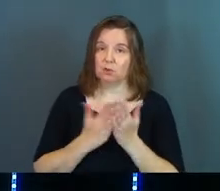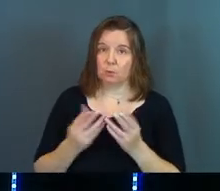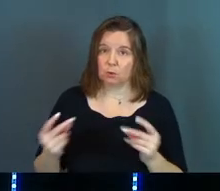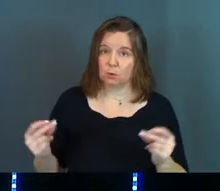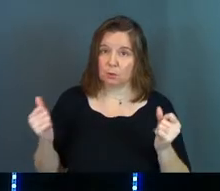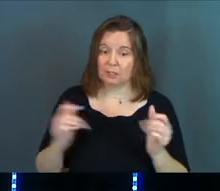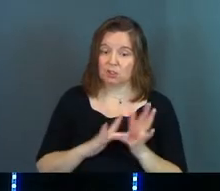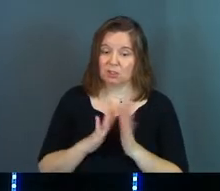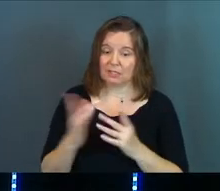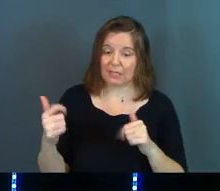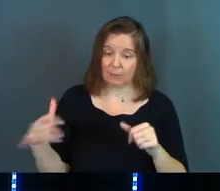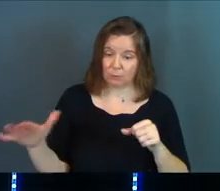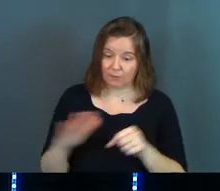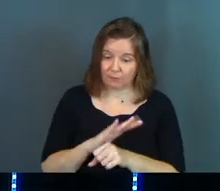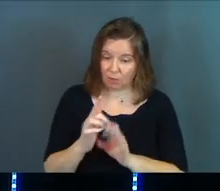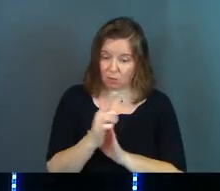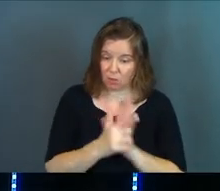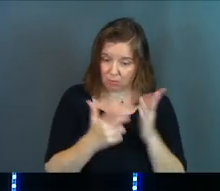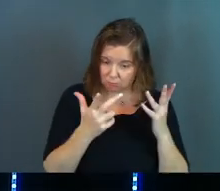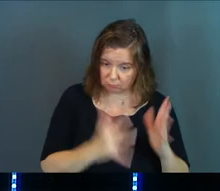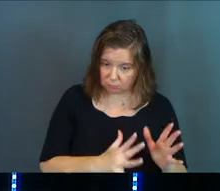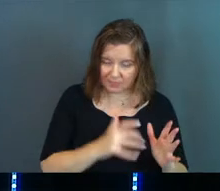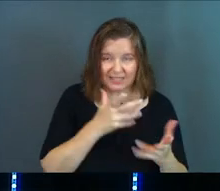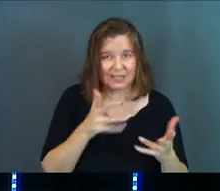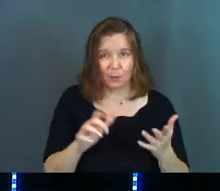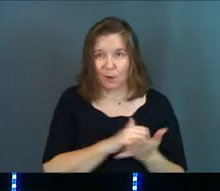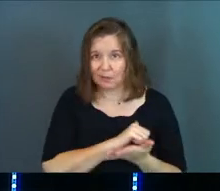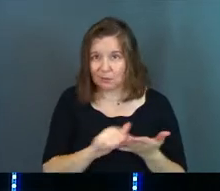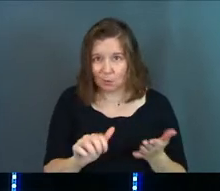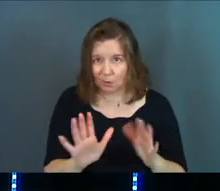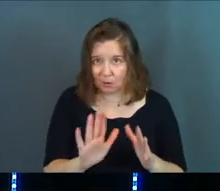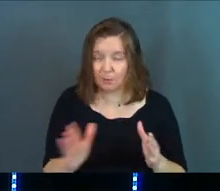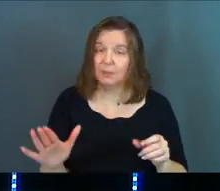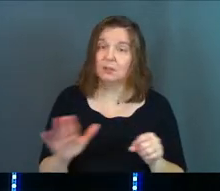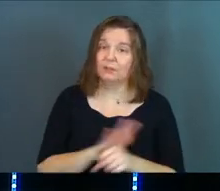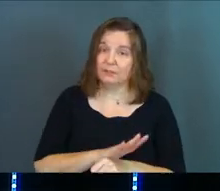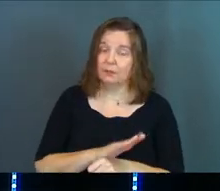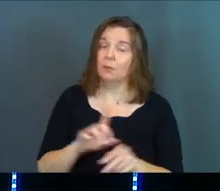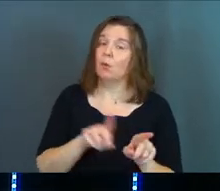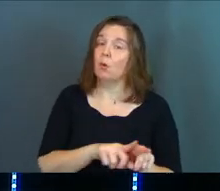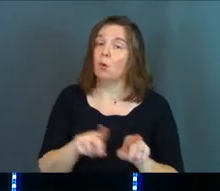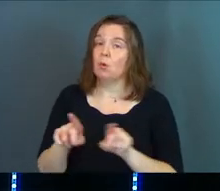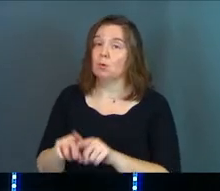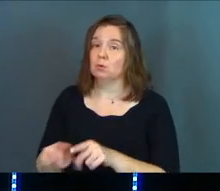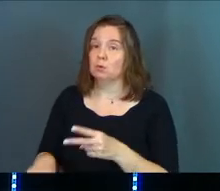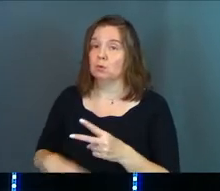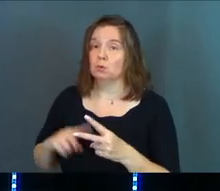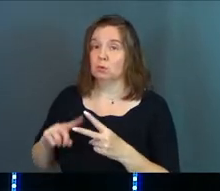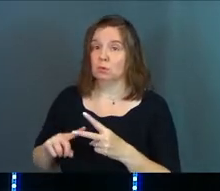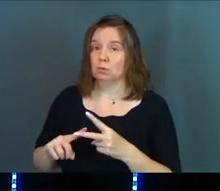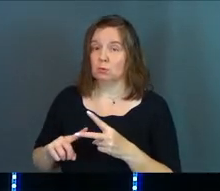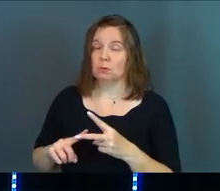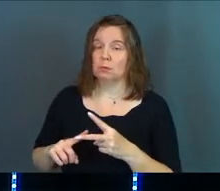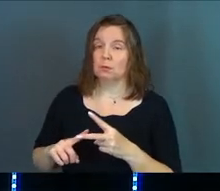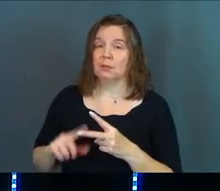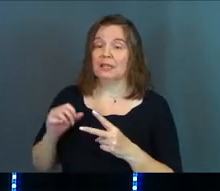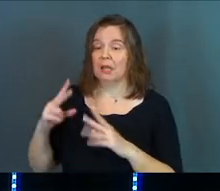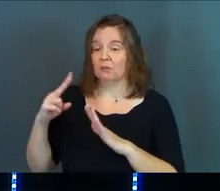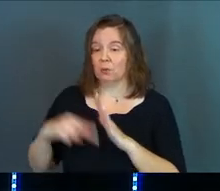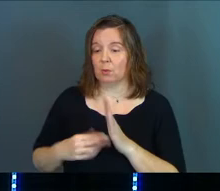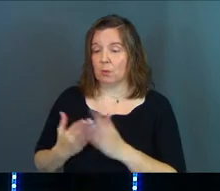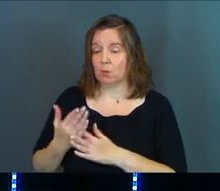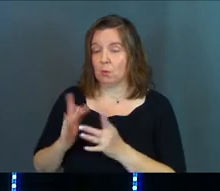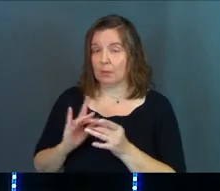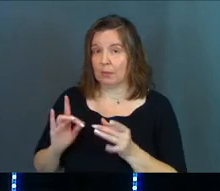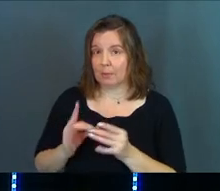really quick. So Jesus not only came to fulfill the laws, he didn't want to abolish, he came to fulfill it, but also, not only is he fulfilling the laws, if you read